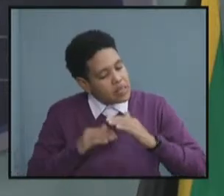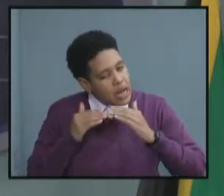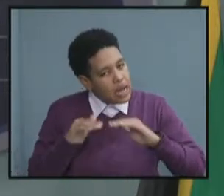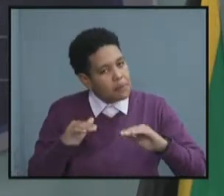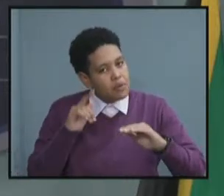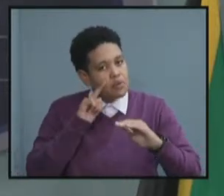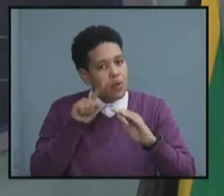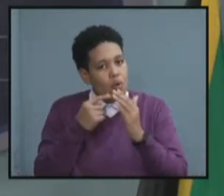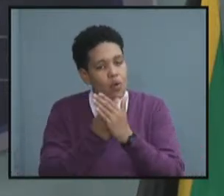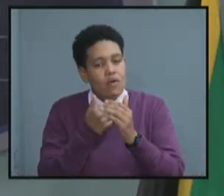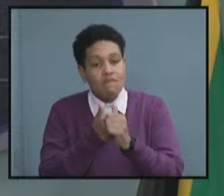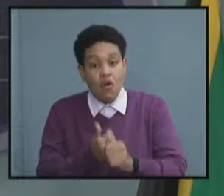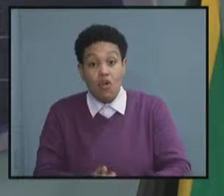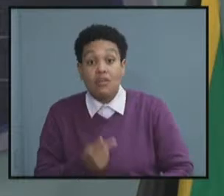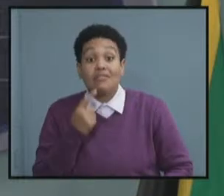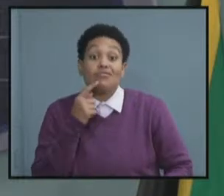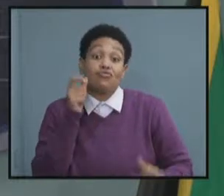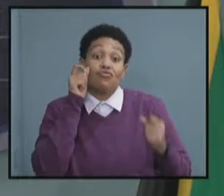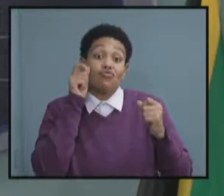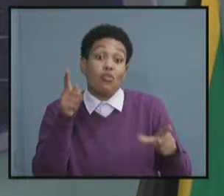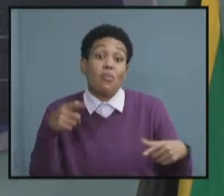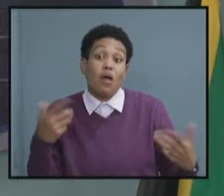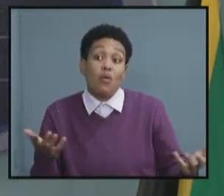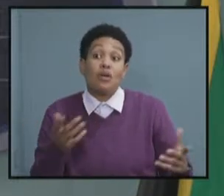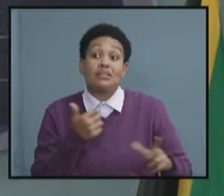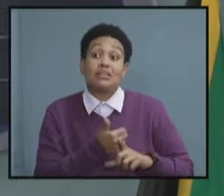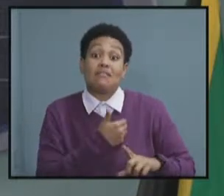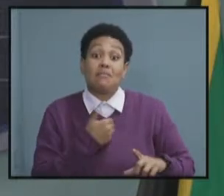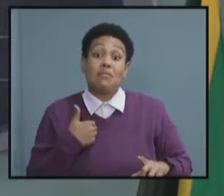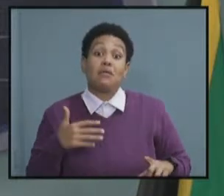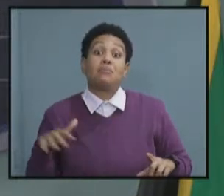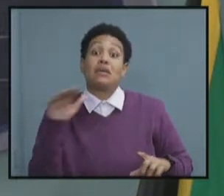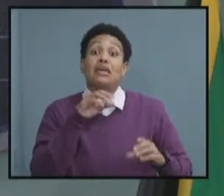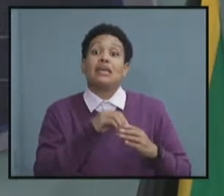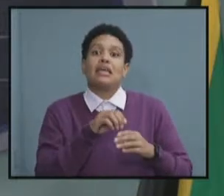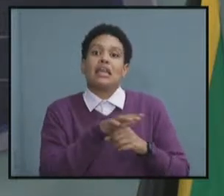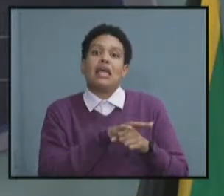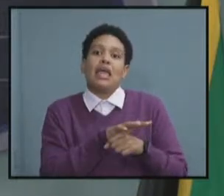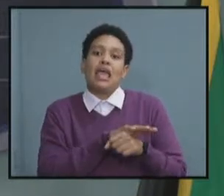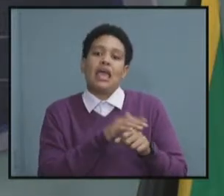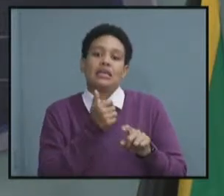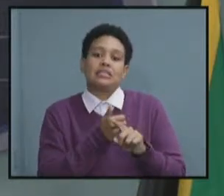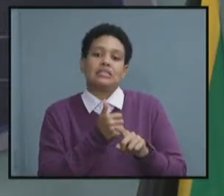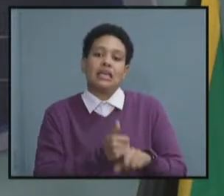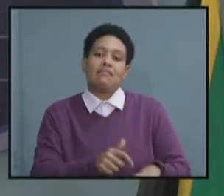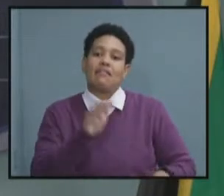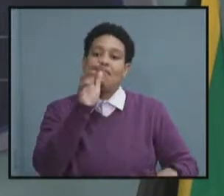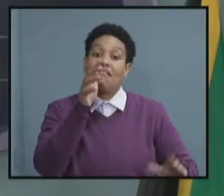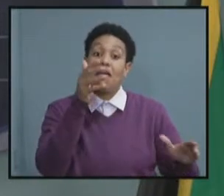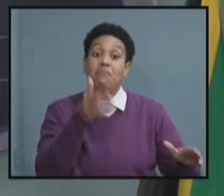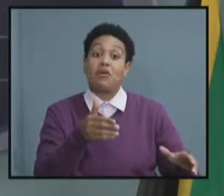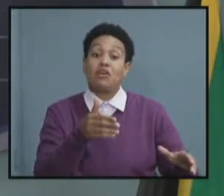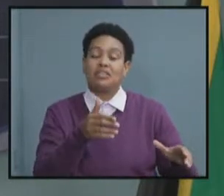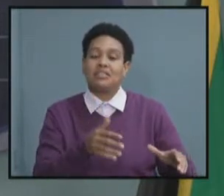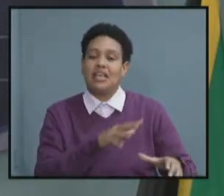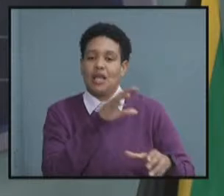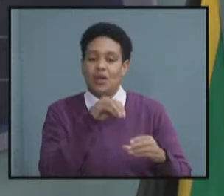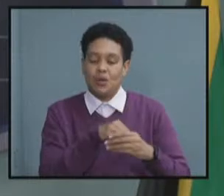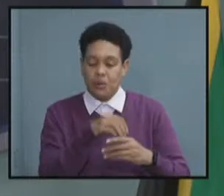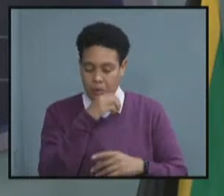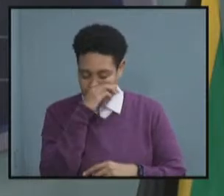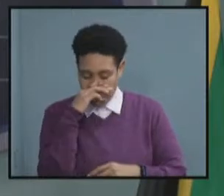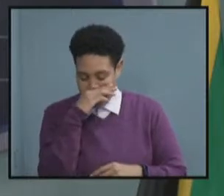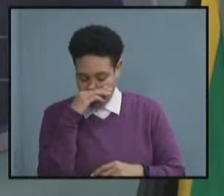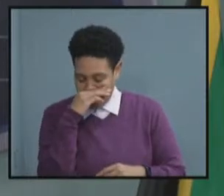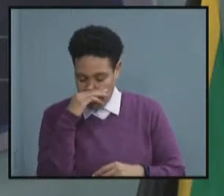order. And surprisingly, Prime Minister and colleagues, in the area of 5 persons, including